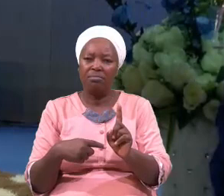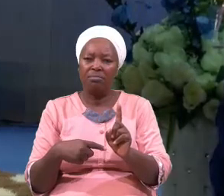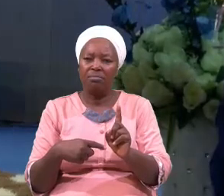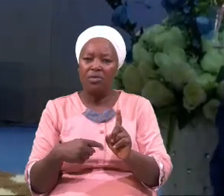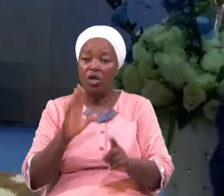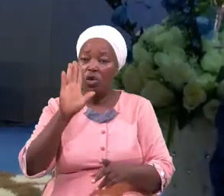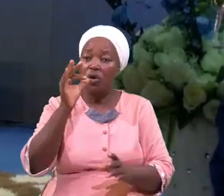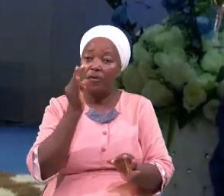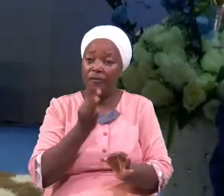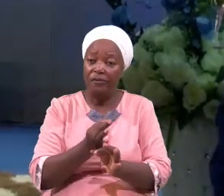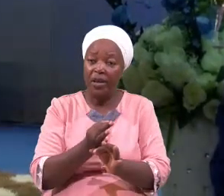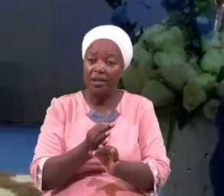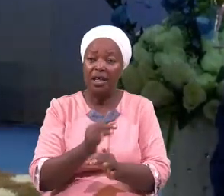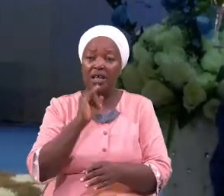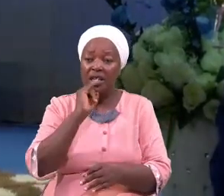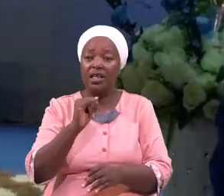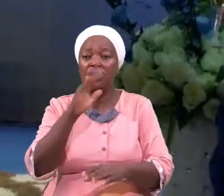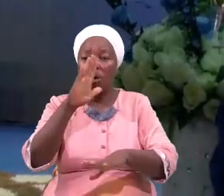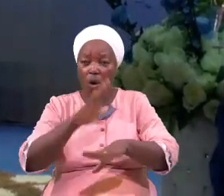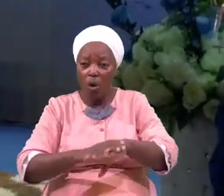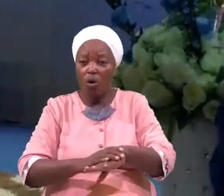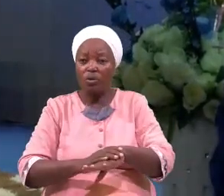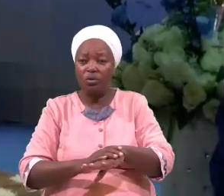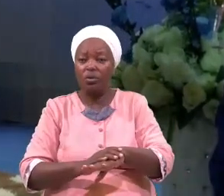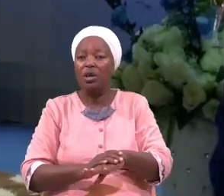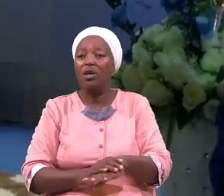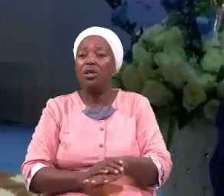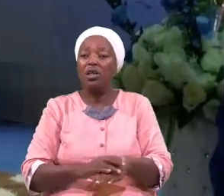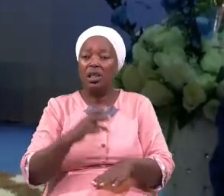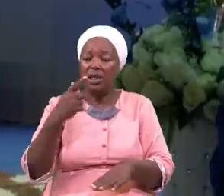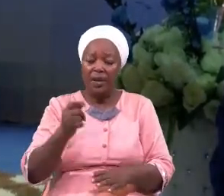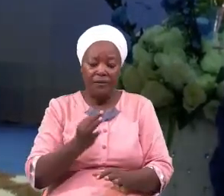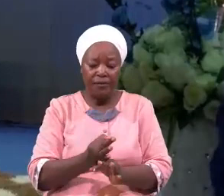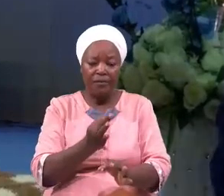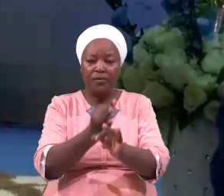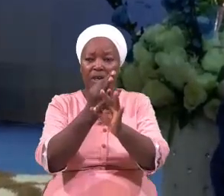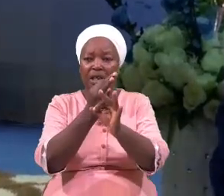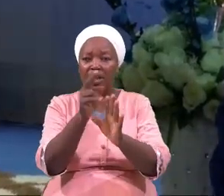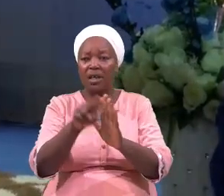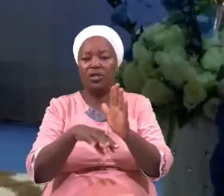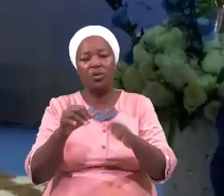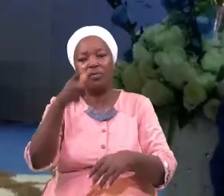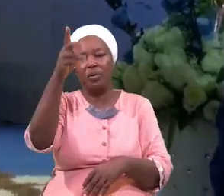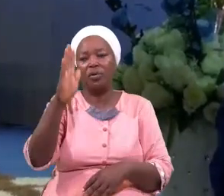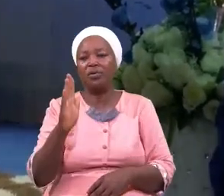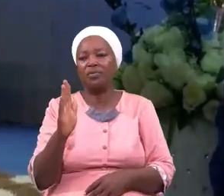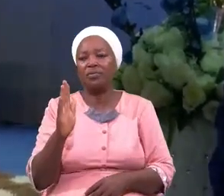Your faith is based and anchored on the faithfulness of God.